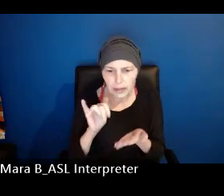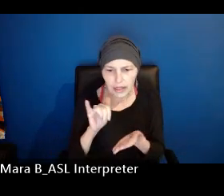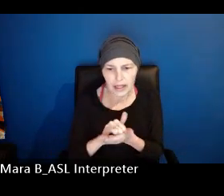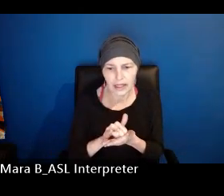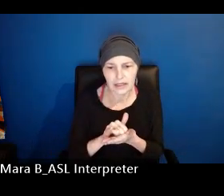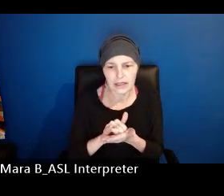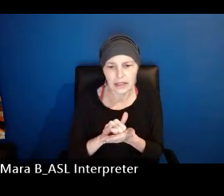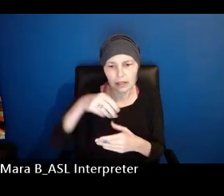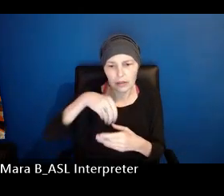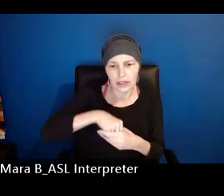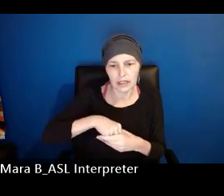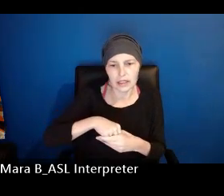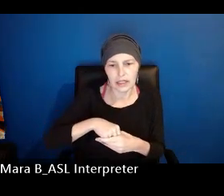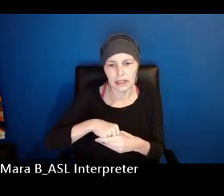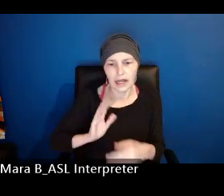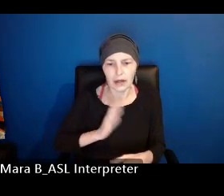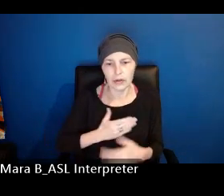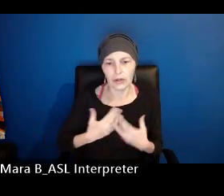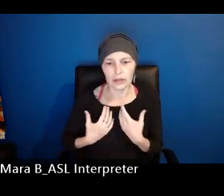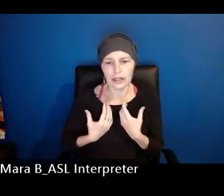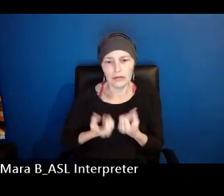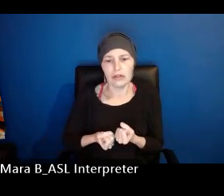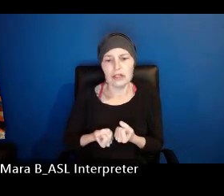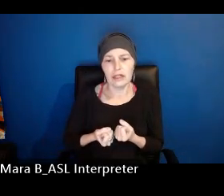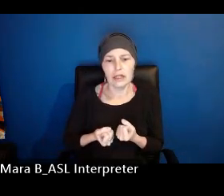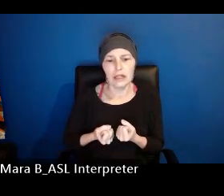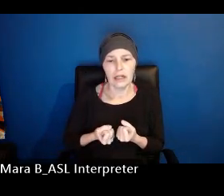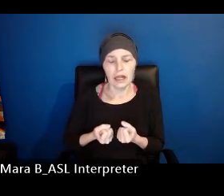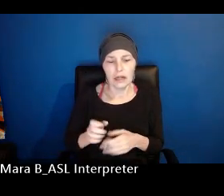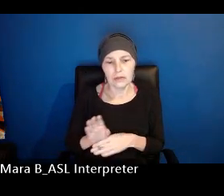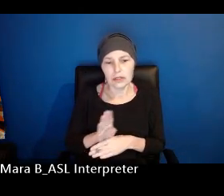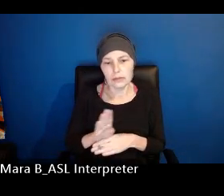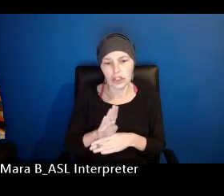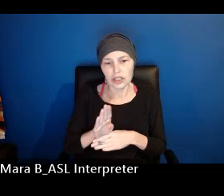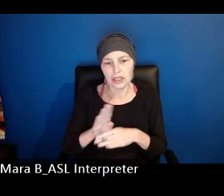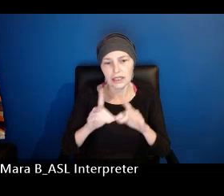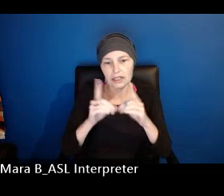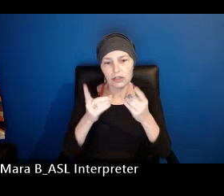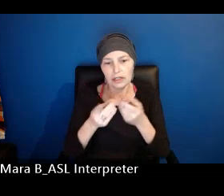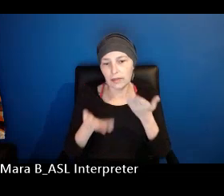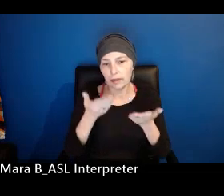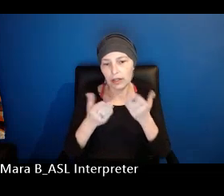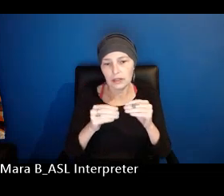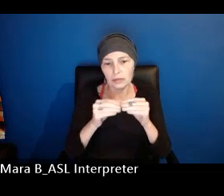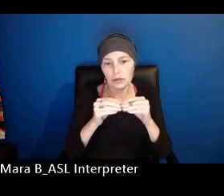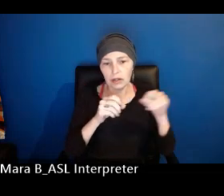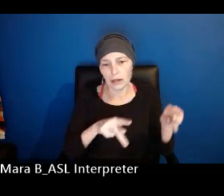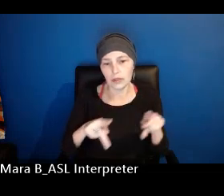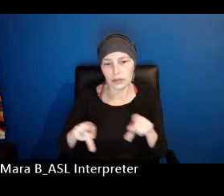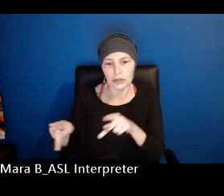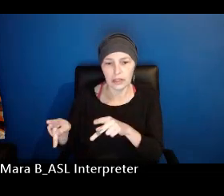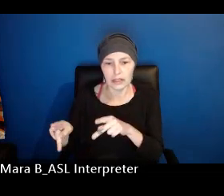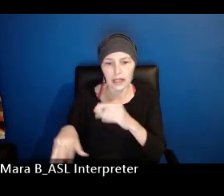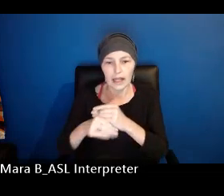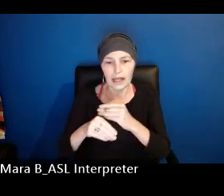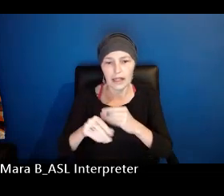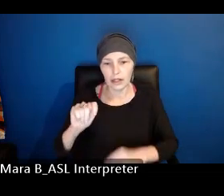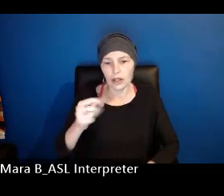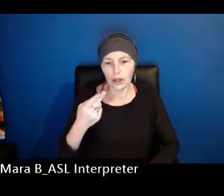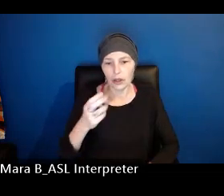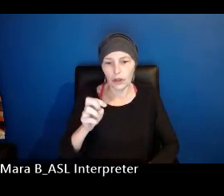recovering commercial districts as well, where there might be opportunity to put thermal energy networks